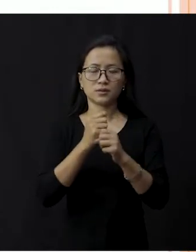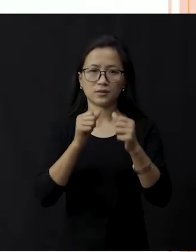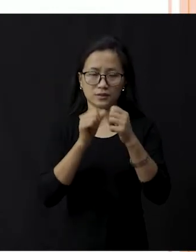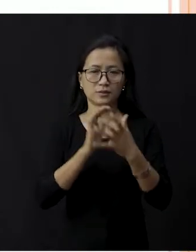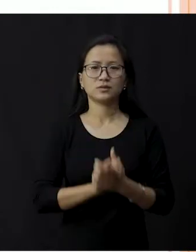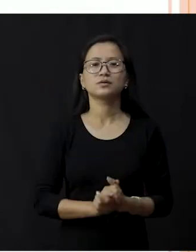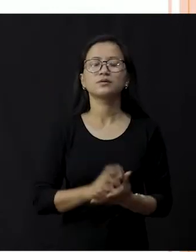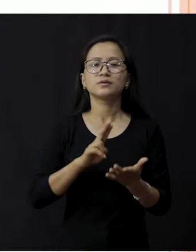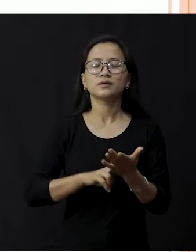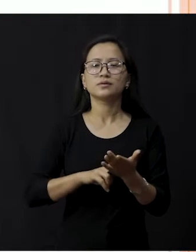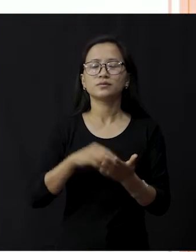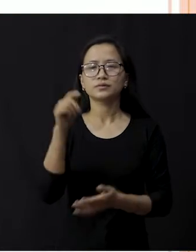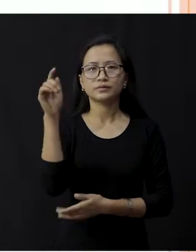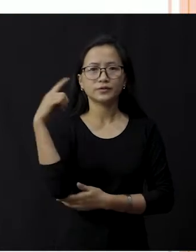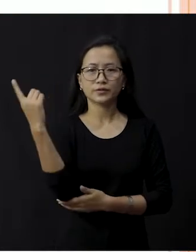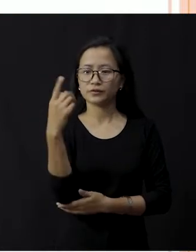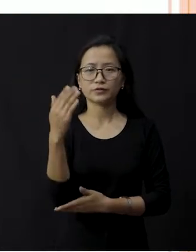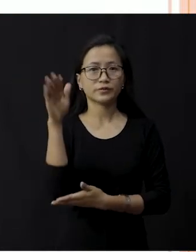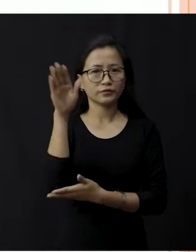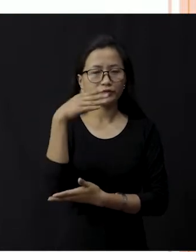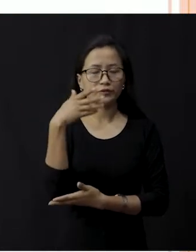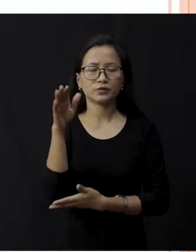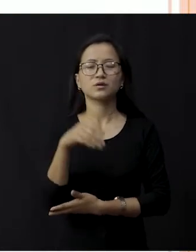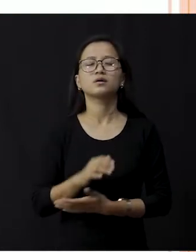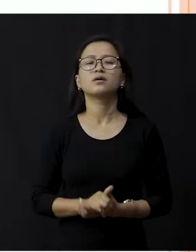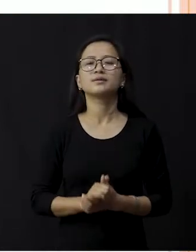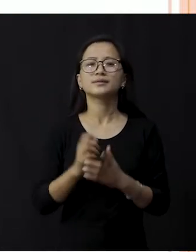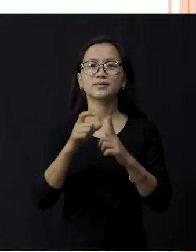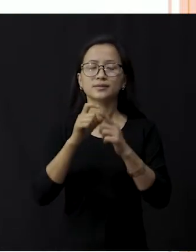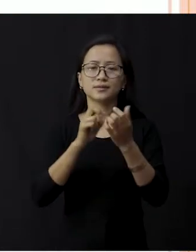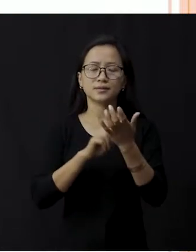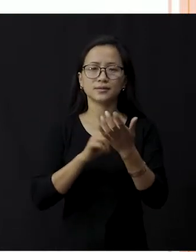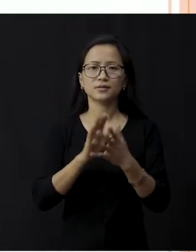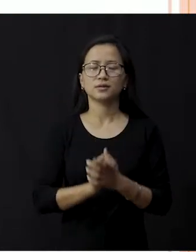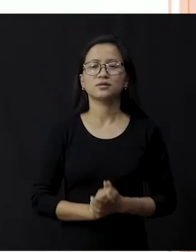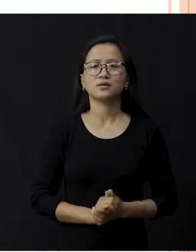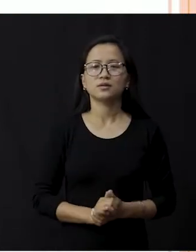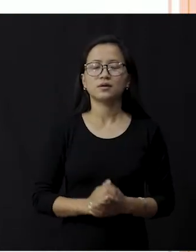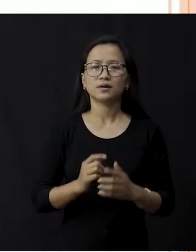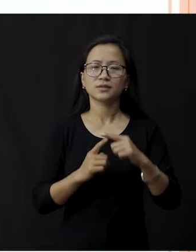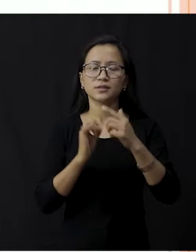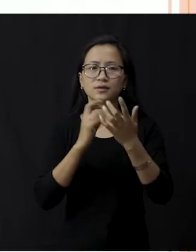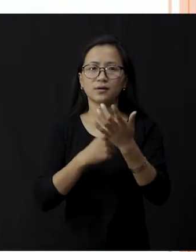remember, the national flag of India is called Tiranga. Spelling?